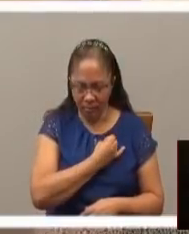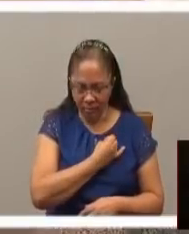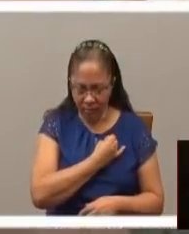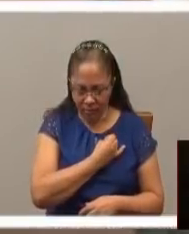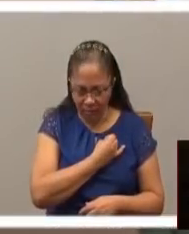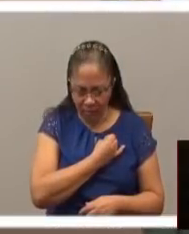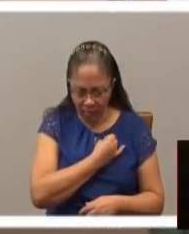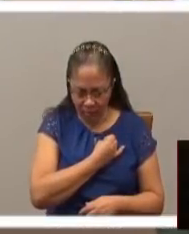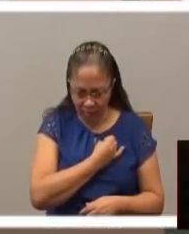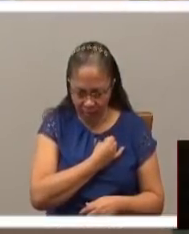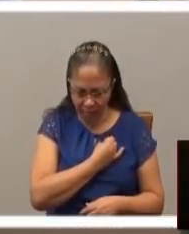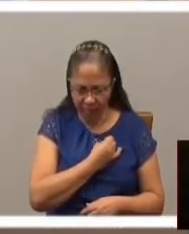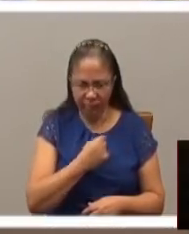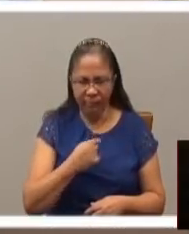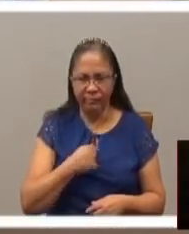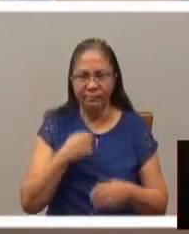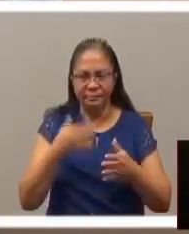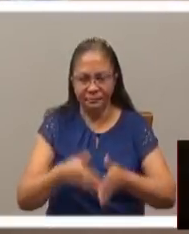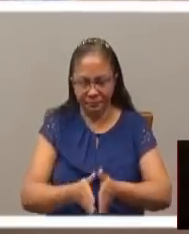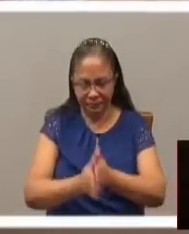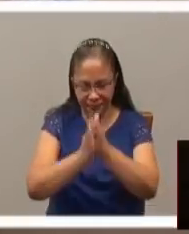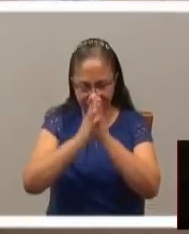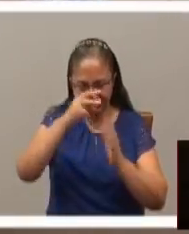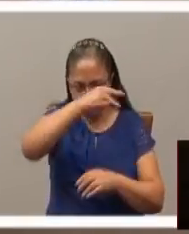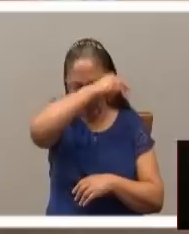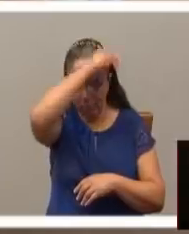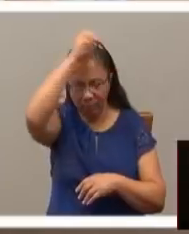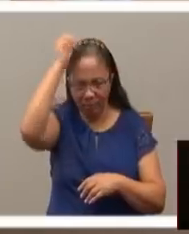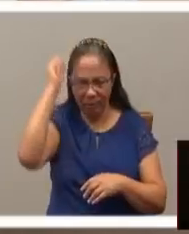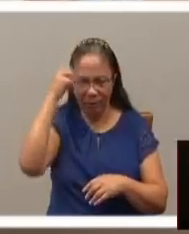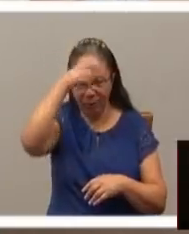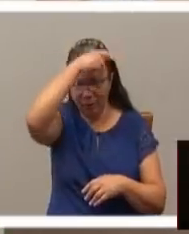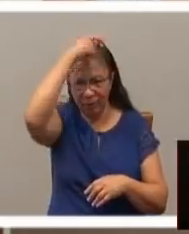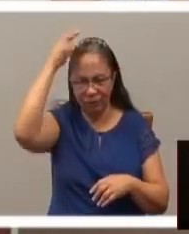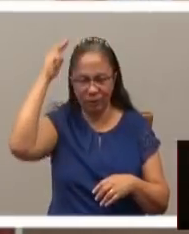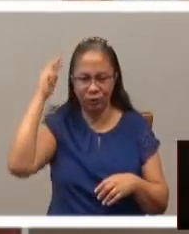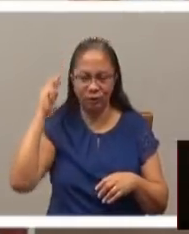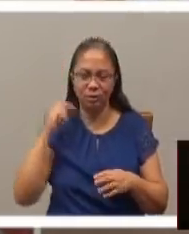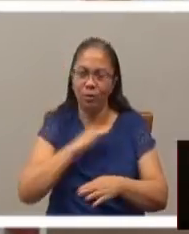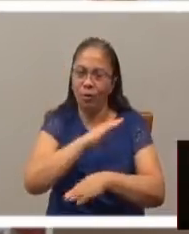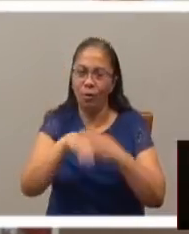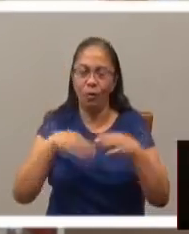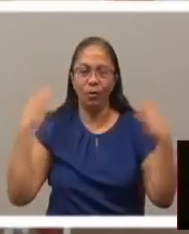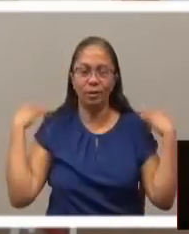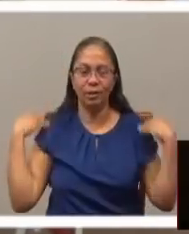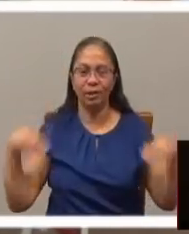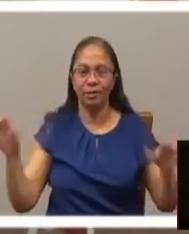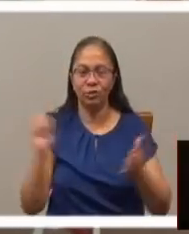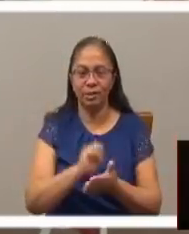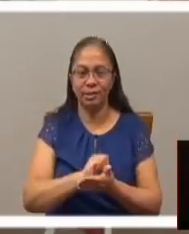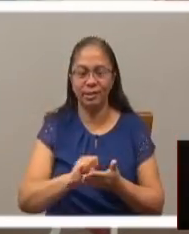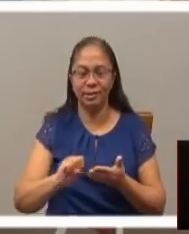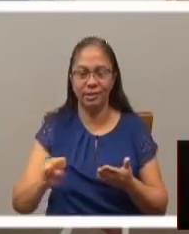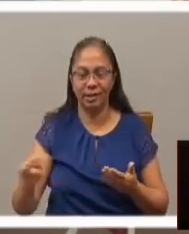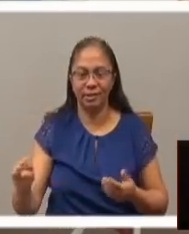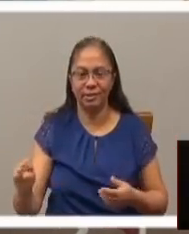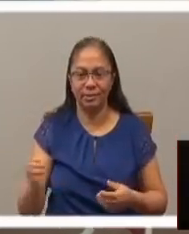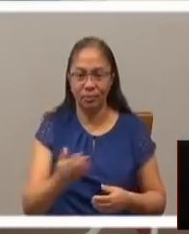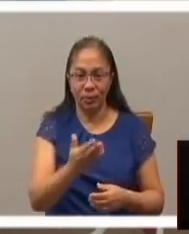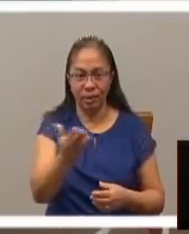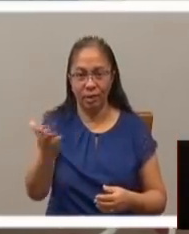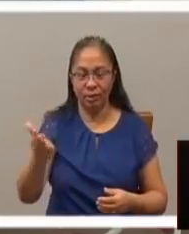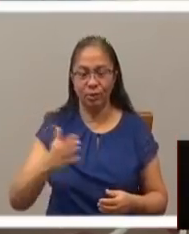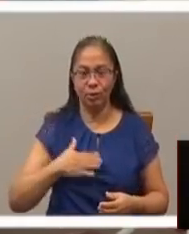through my most grievous fault. Therefore, I ask the Blessed Mary, Ever Virgin, all the angels and